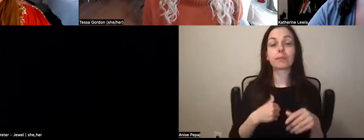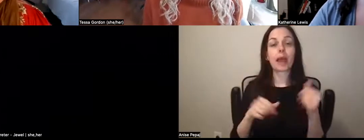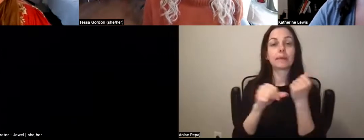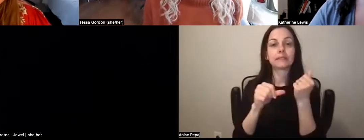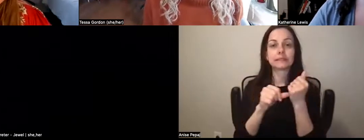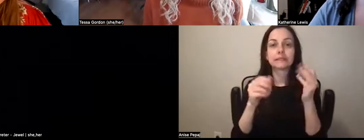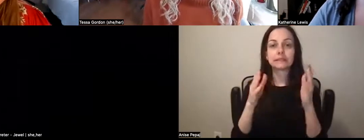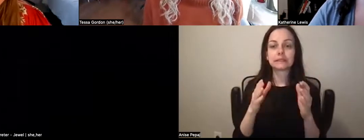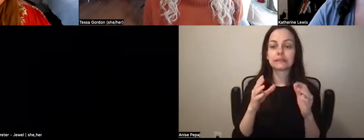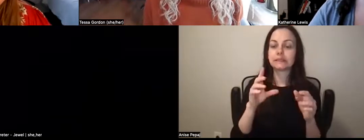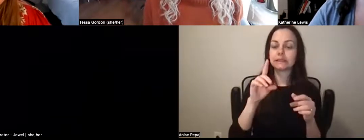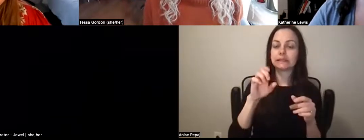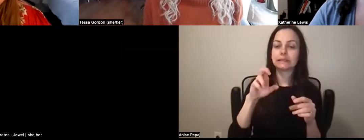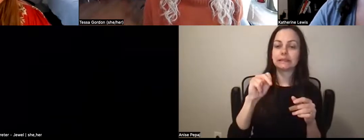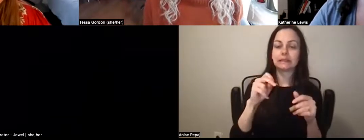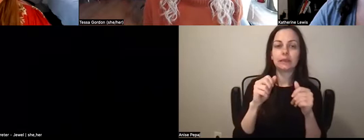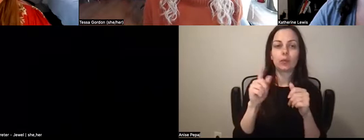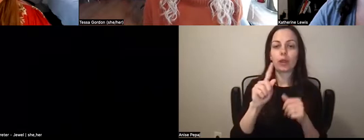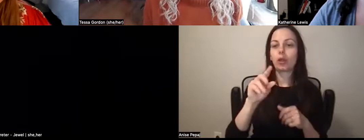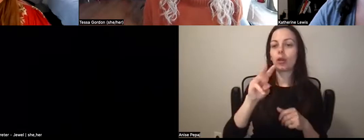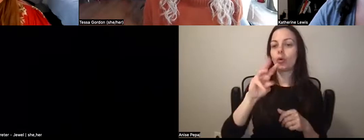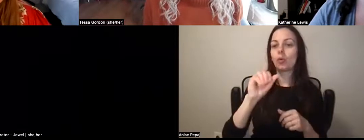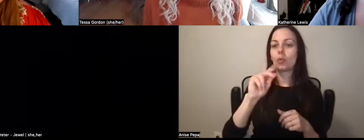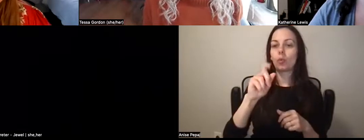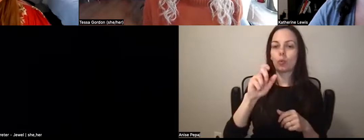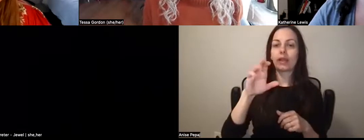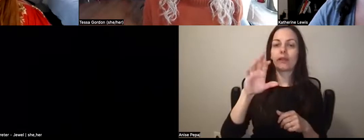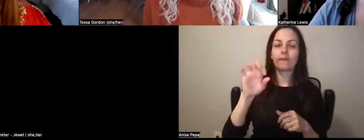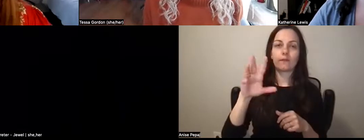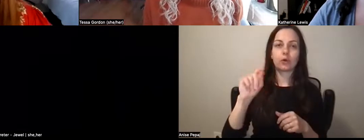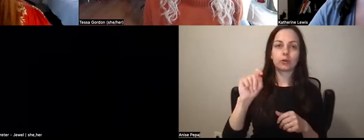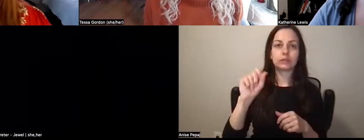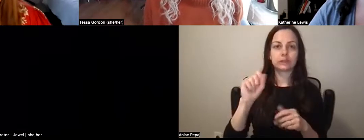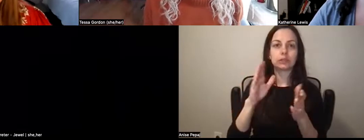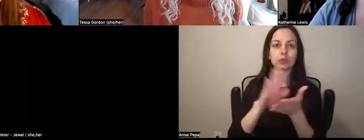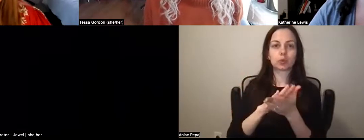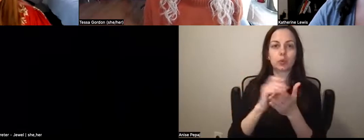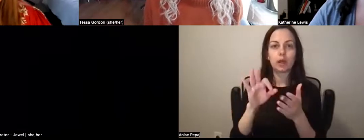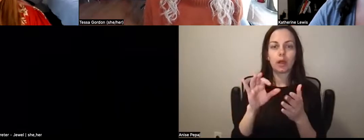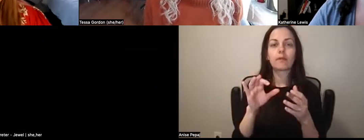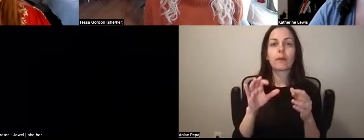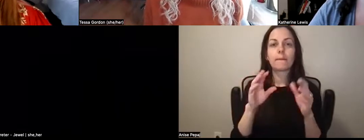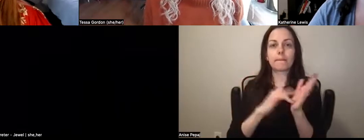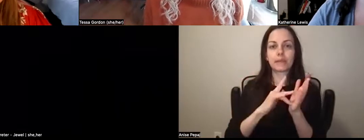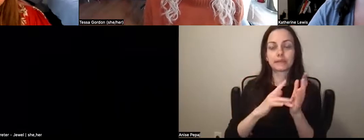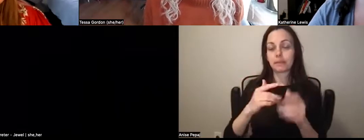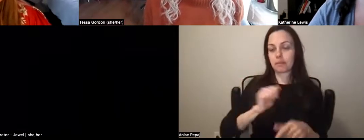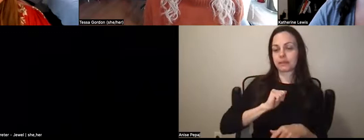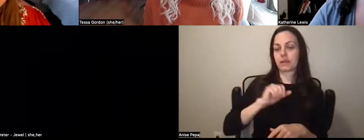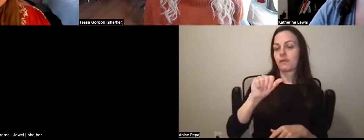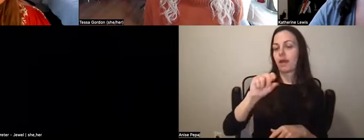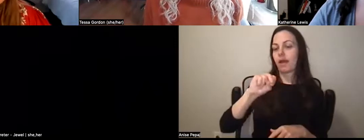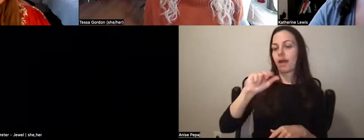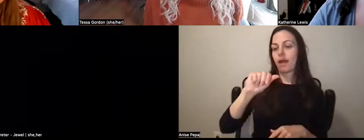dean at Wake Forest School of Medicine. I work in the student affairs office. I'm an anesthesiologist by training.